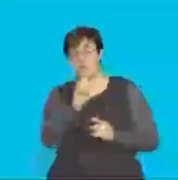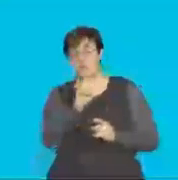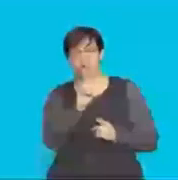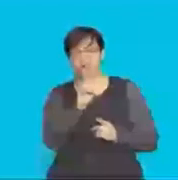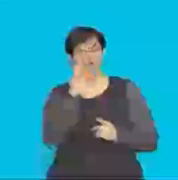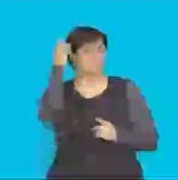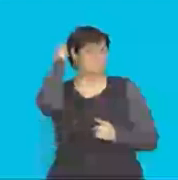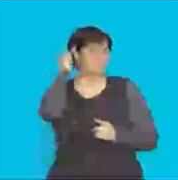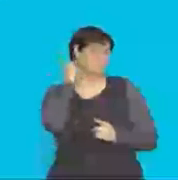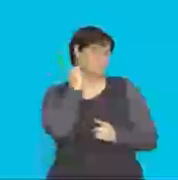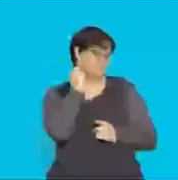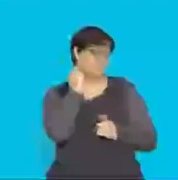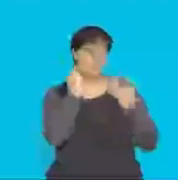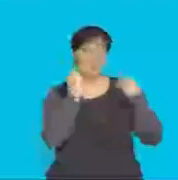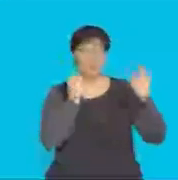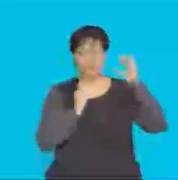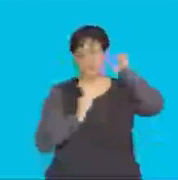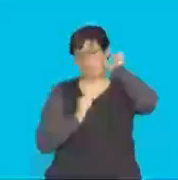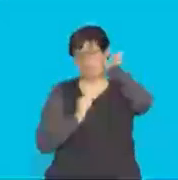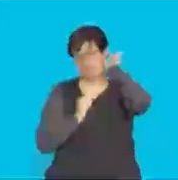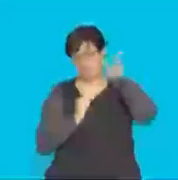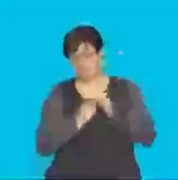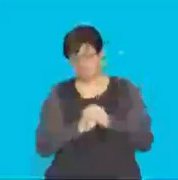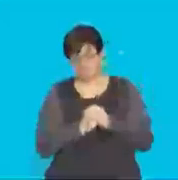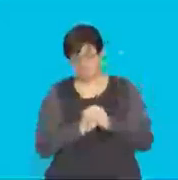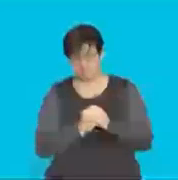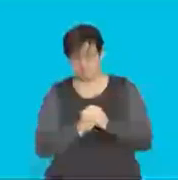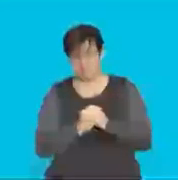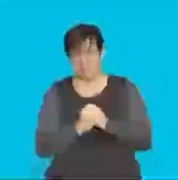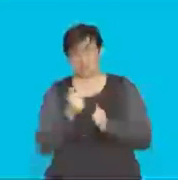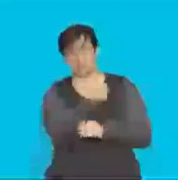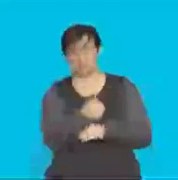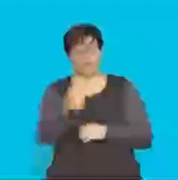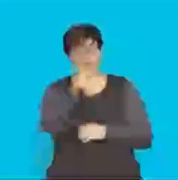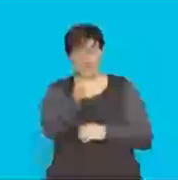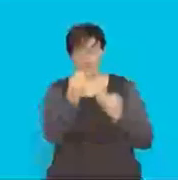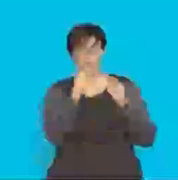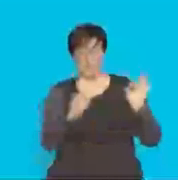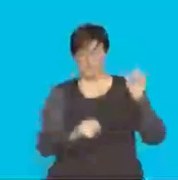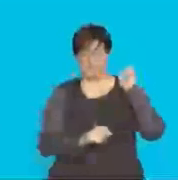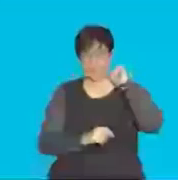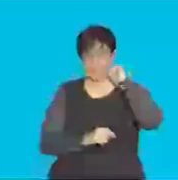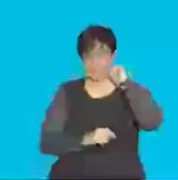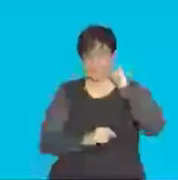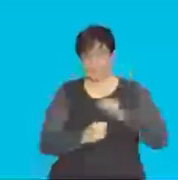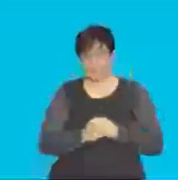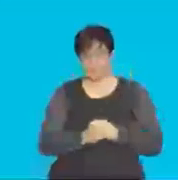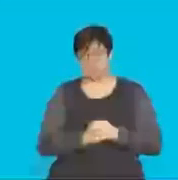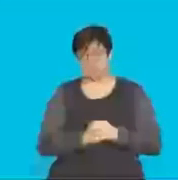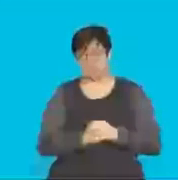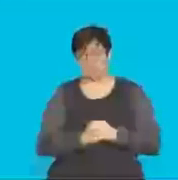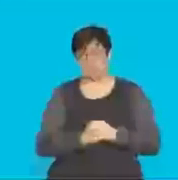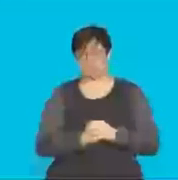at fused earlobes and free earlobes, noticing that the dominant is the free, so we say that